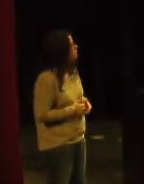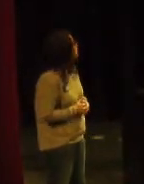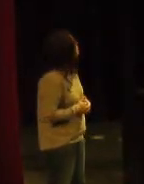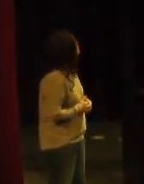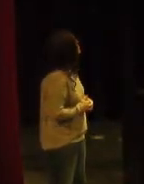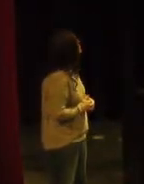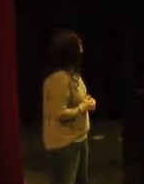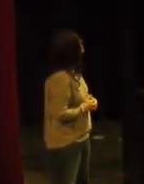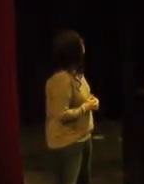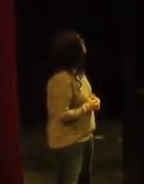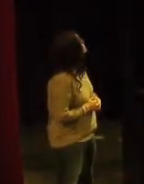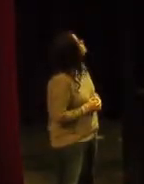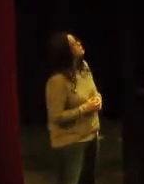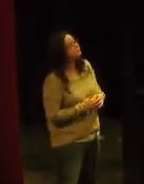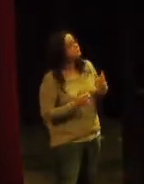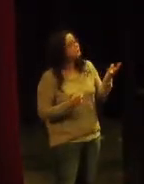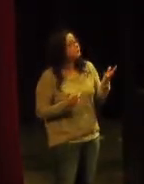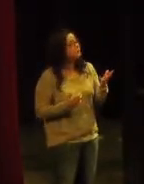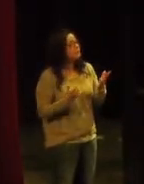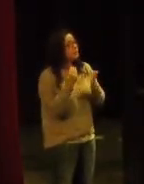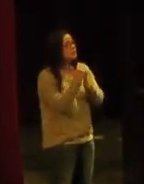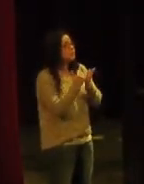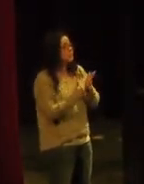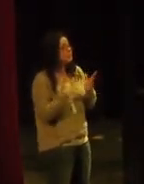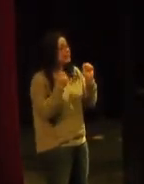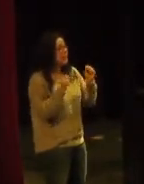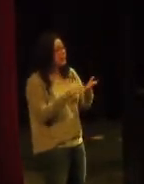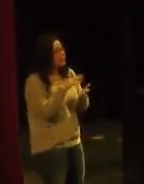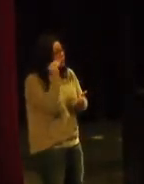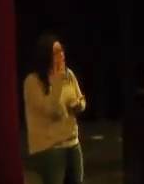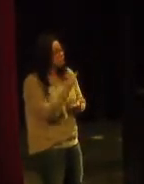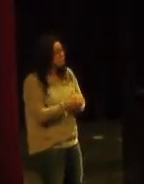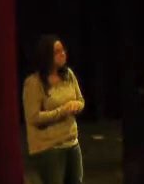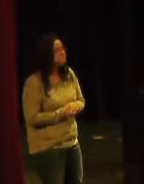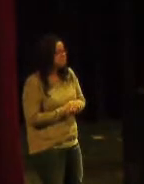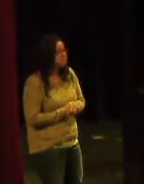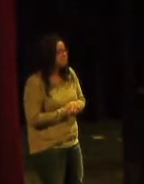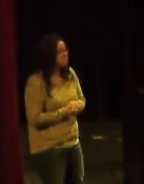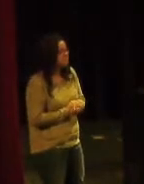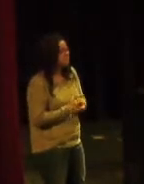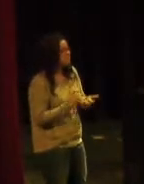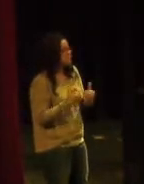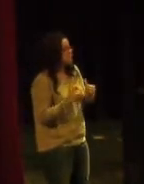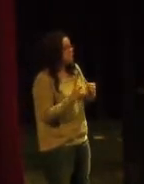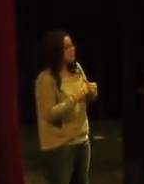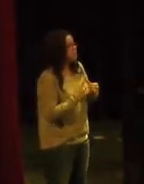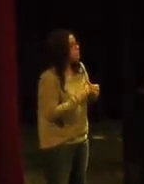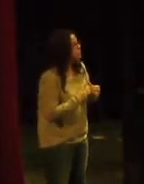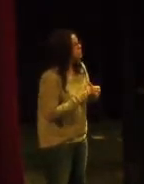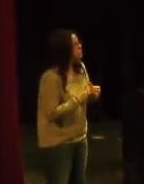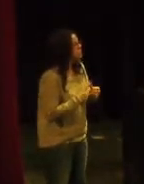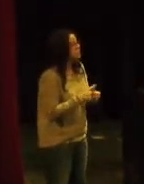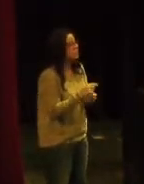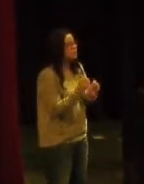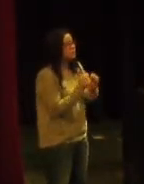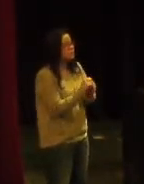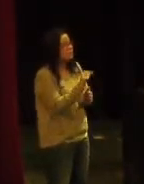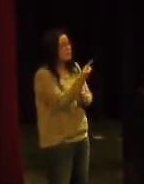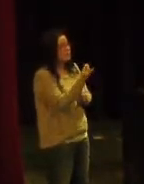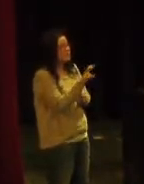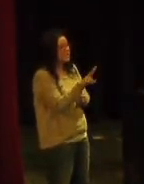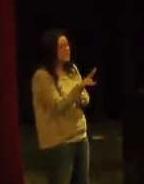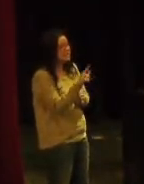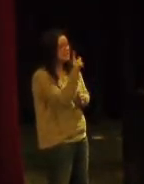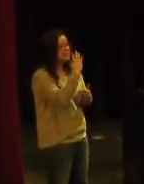So, finally, is there a lesson that I can learn from this? Well, first of all, in Leviticus, God has